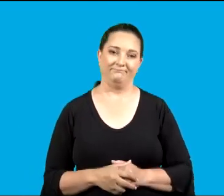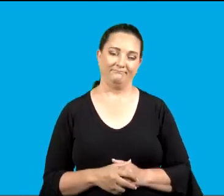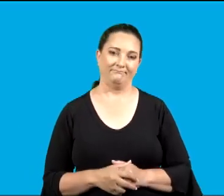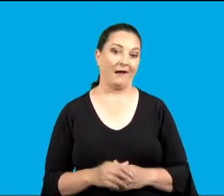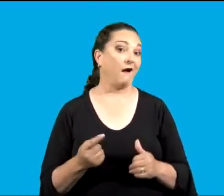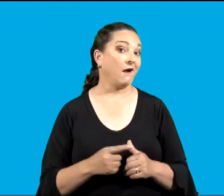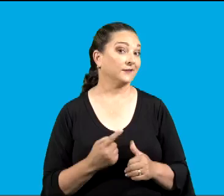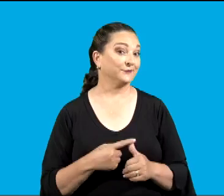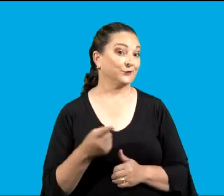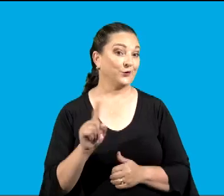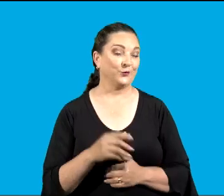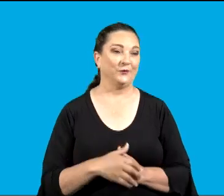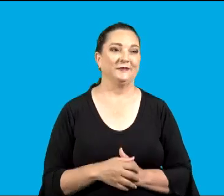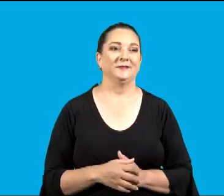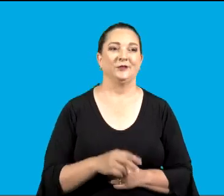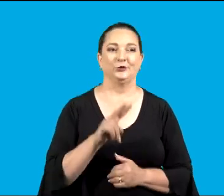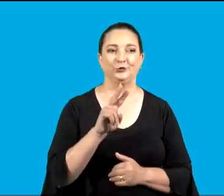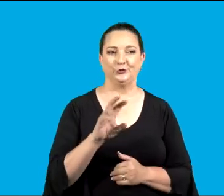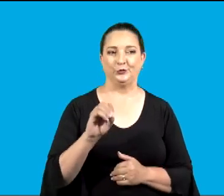1,755,000. It will give me